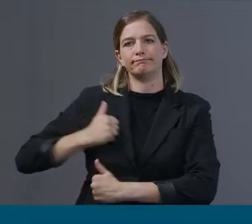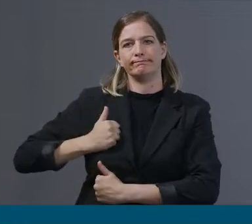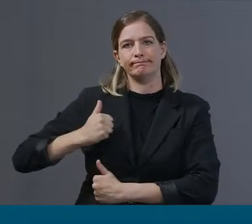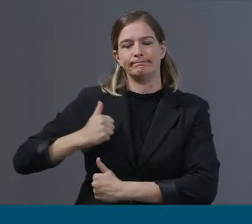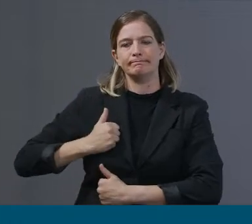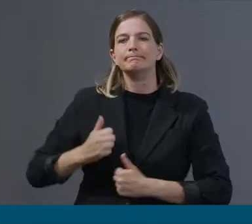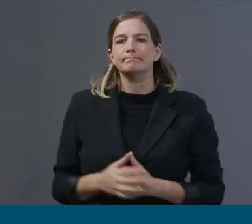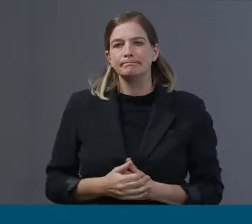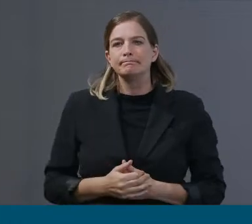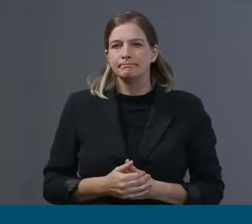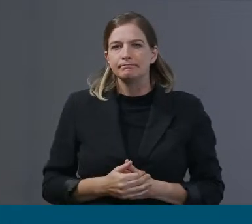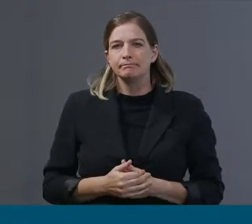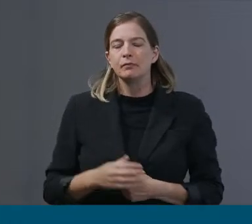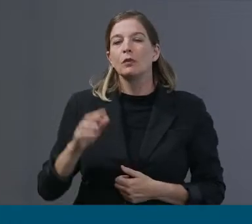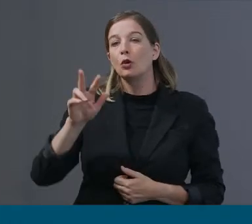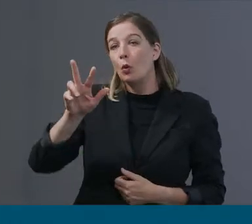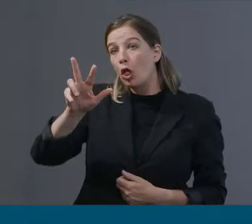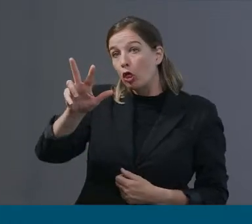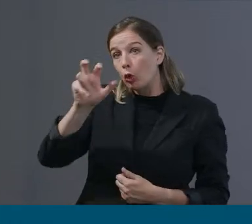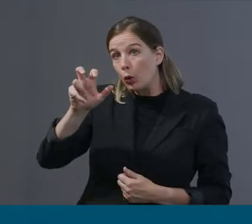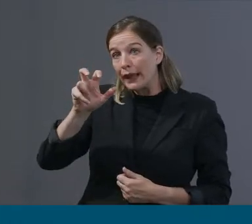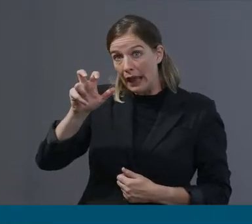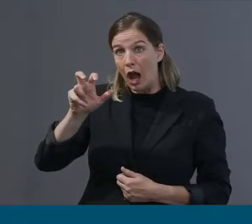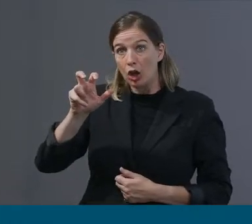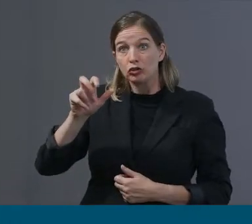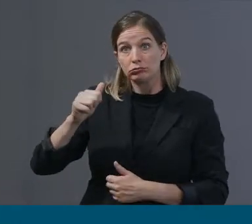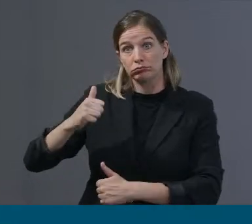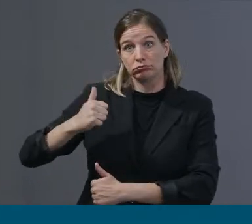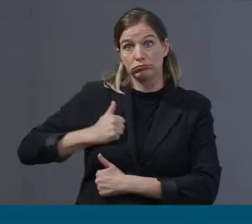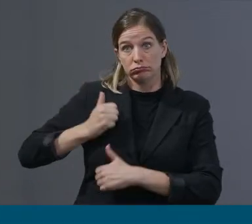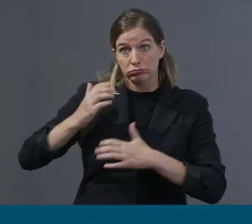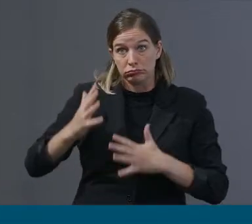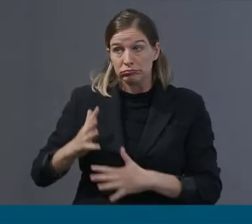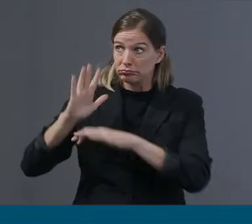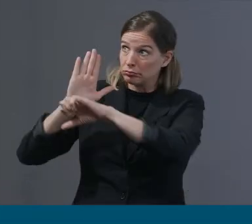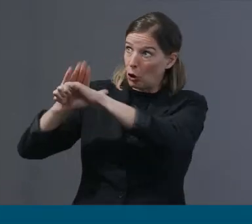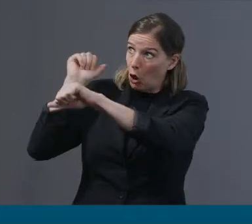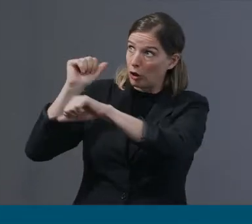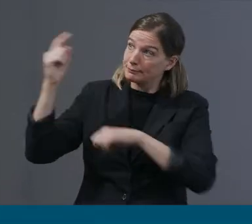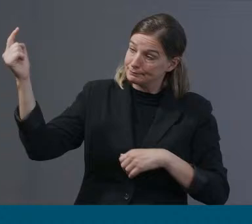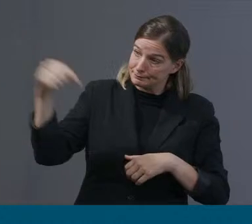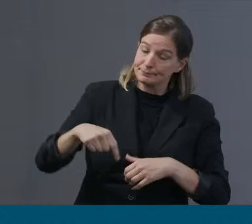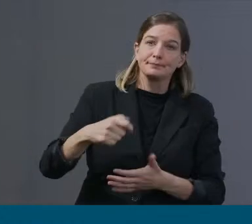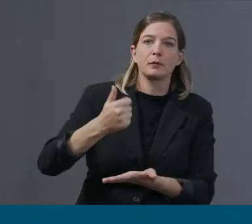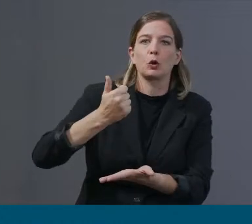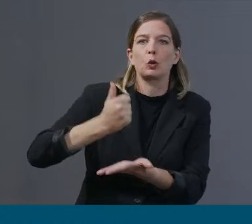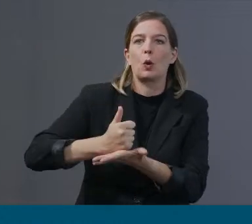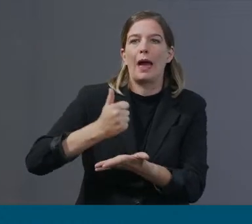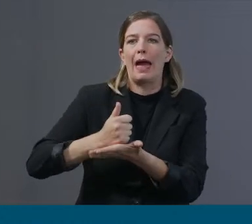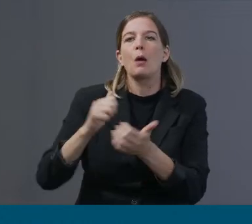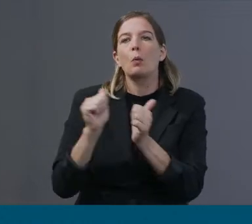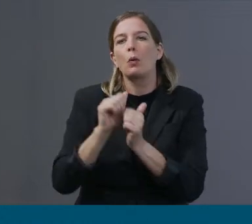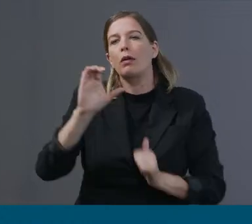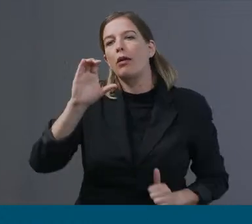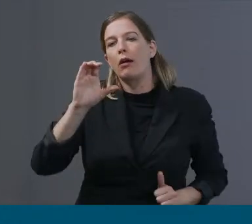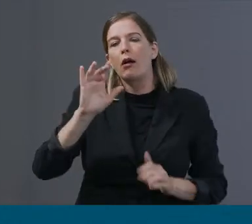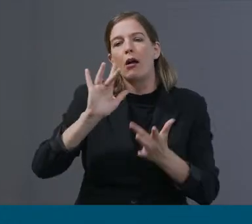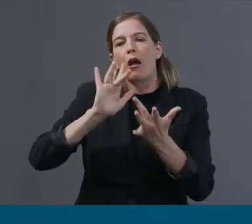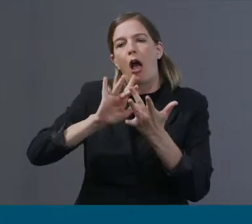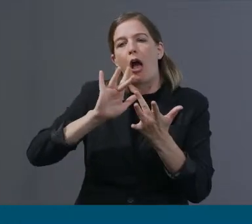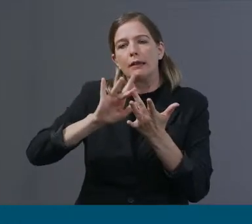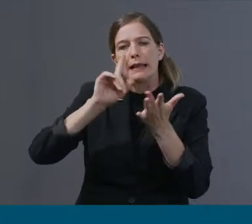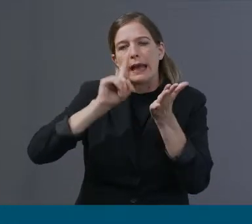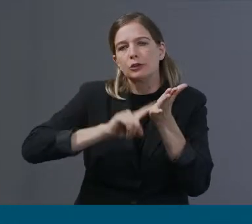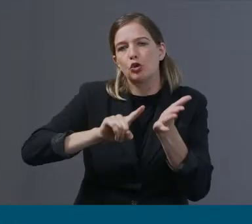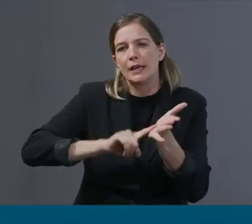300 guardsmen being called up to help with this. So if you do get contacted by